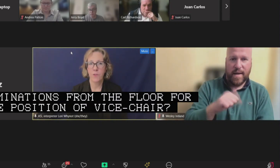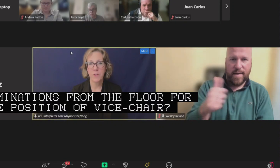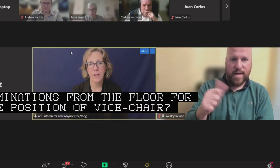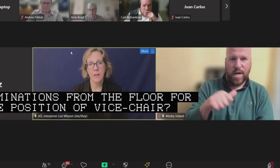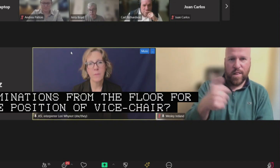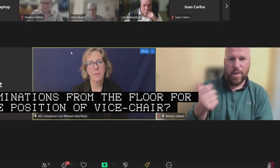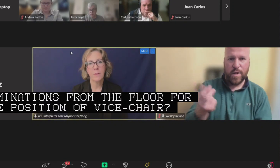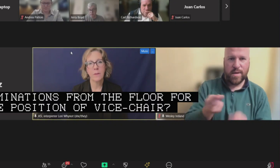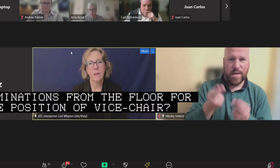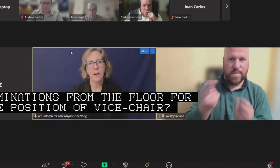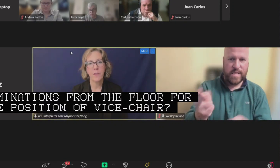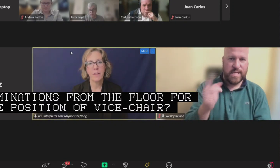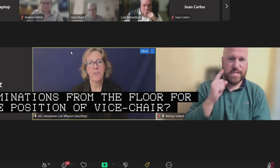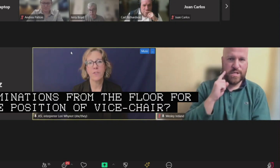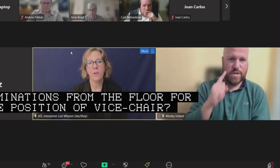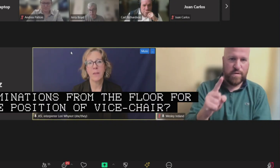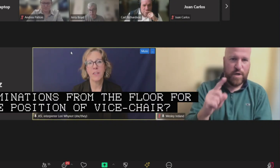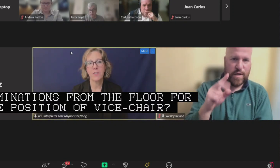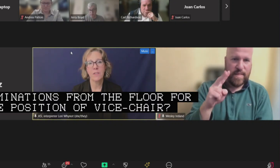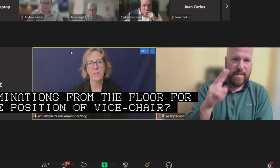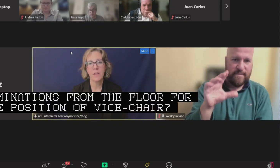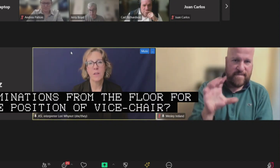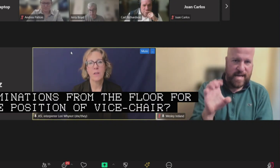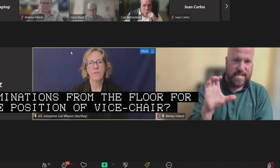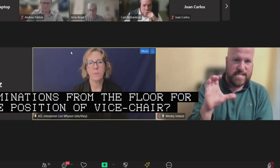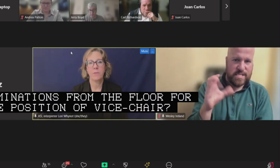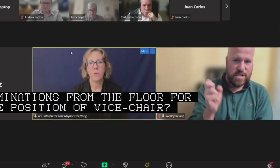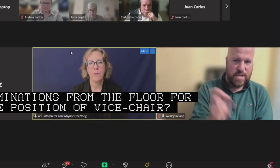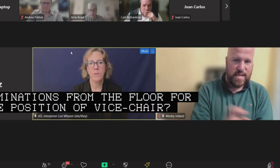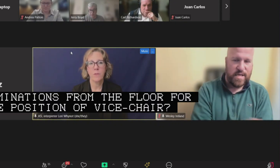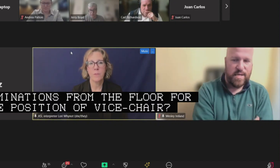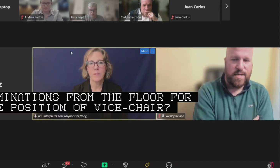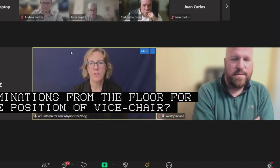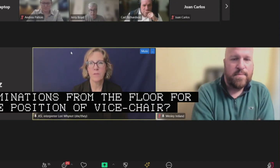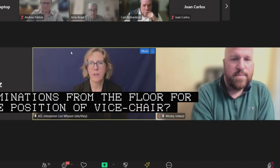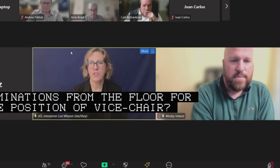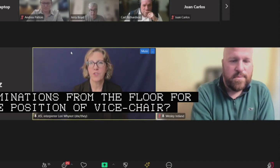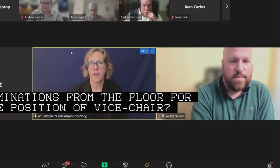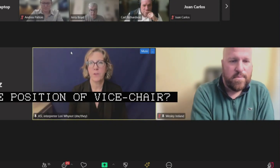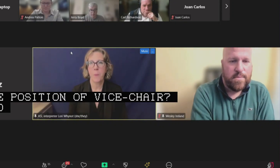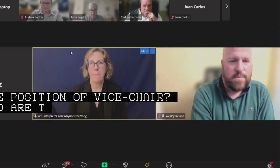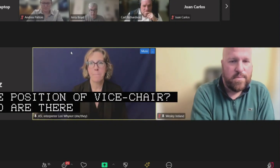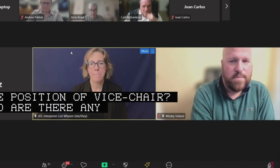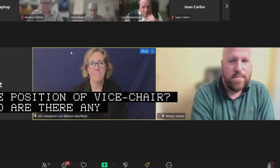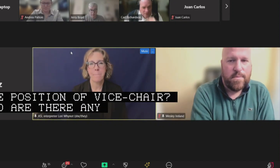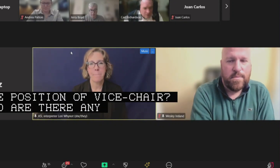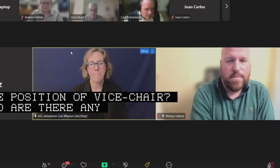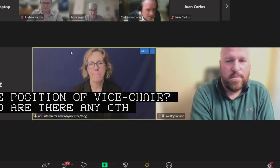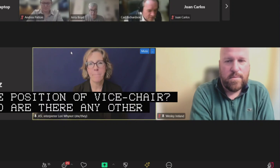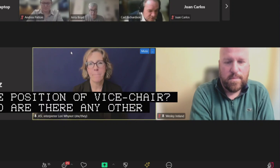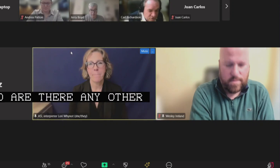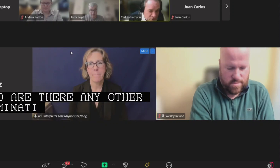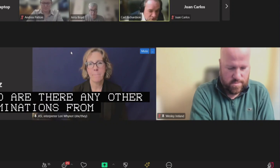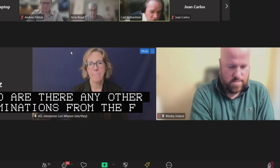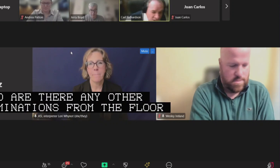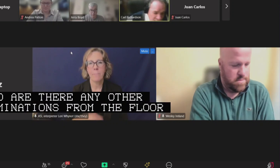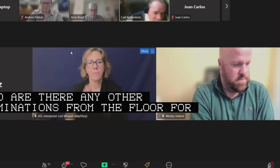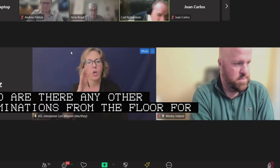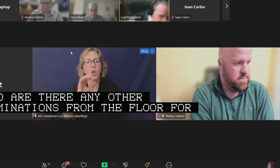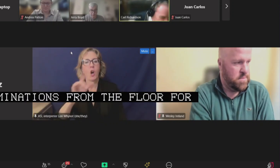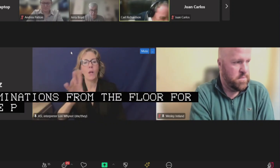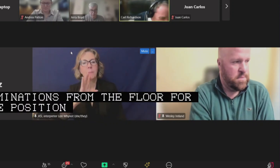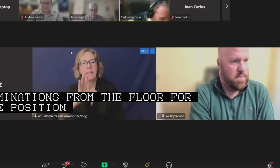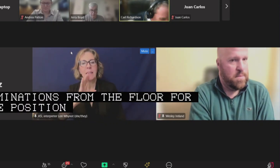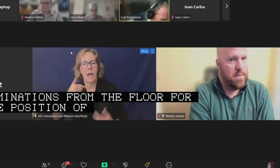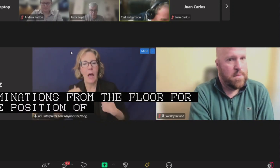And for the third time, are there any other nominations from the floor for the position of vice chair? This is Carl. I move